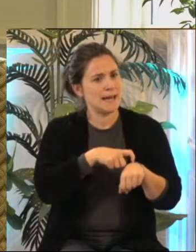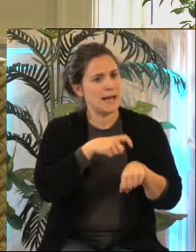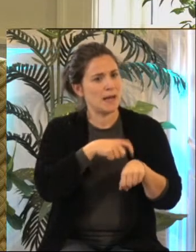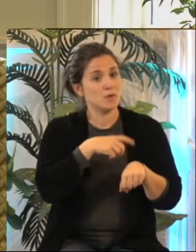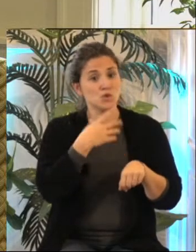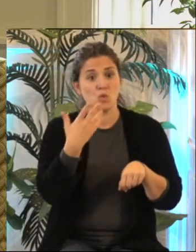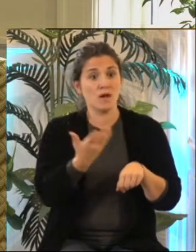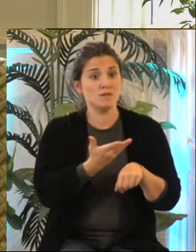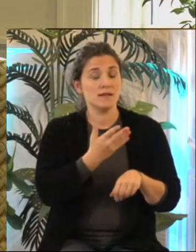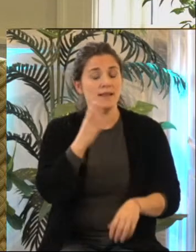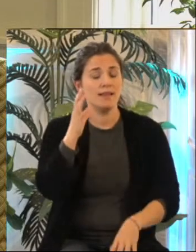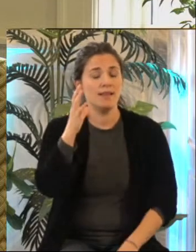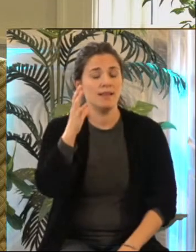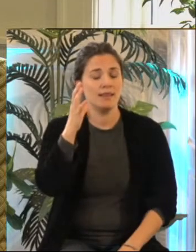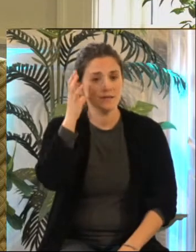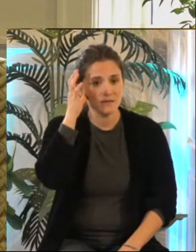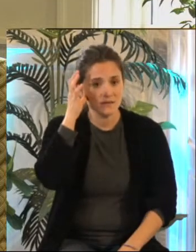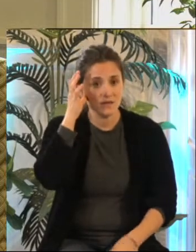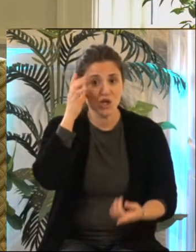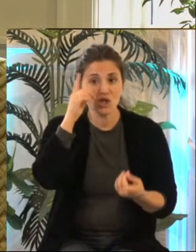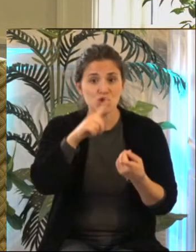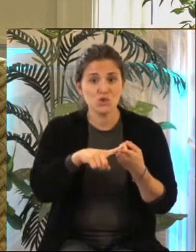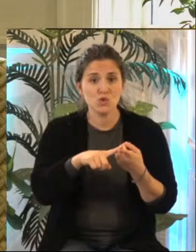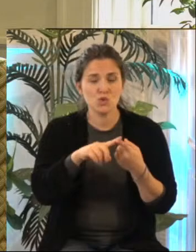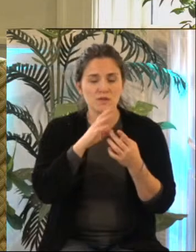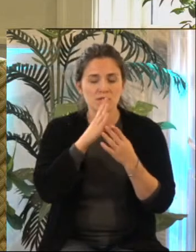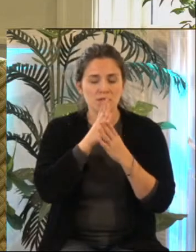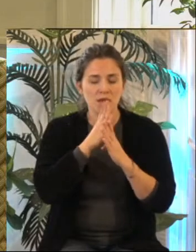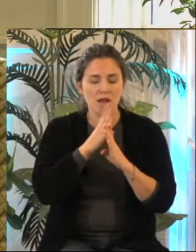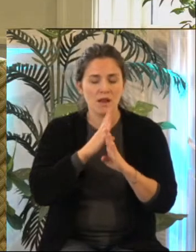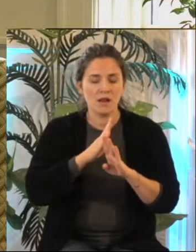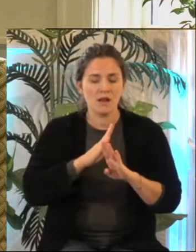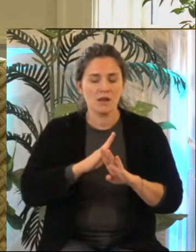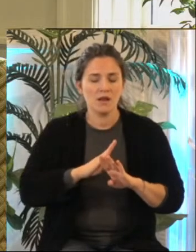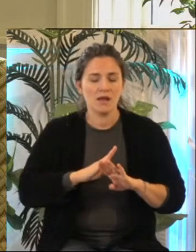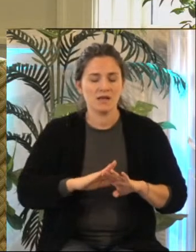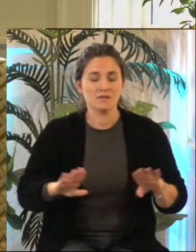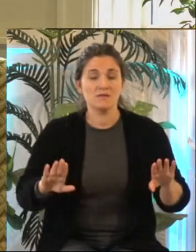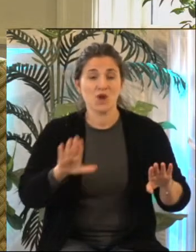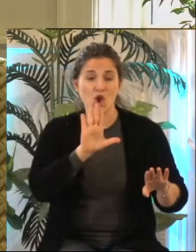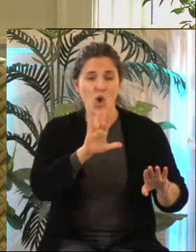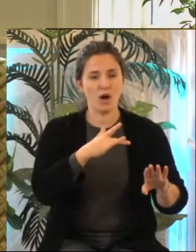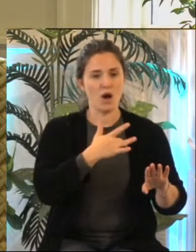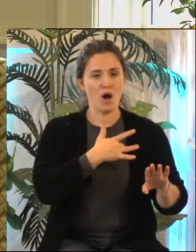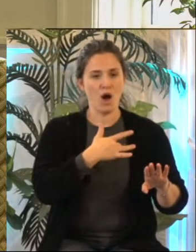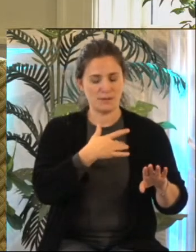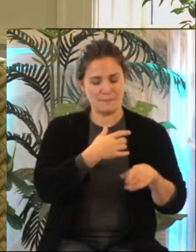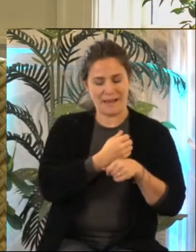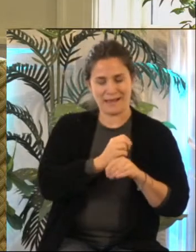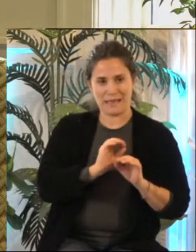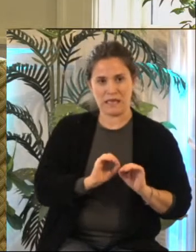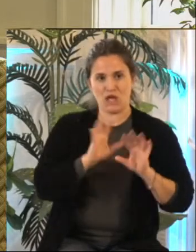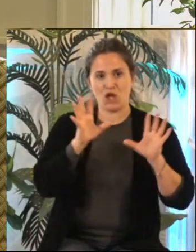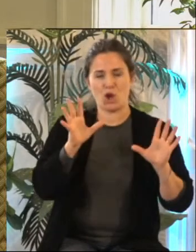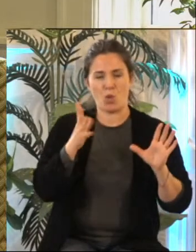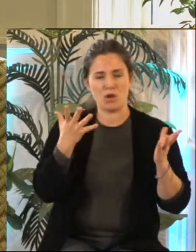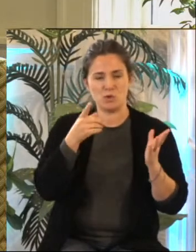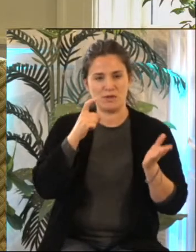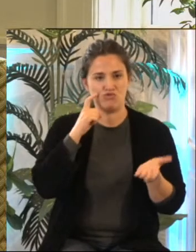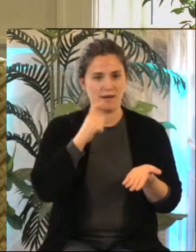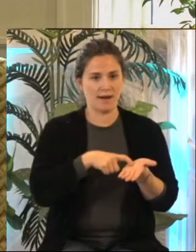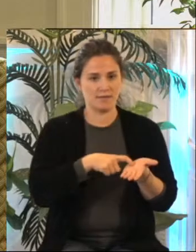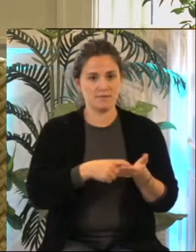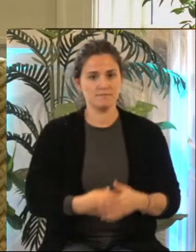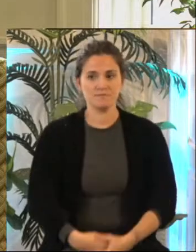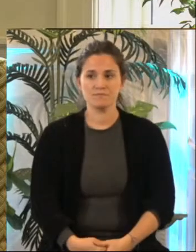called the stillness that the heart makes clear. We need to find a way to float up